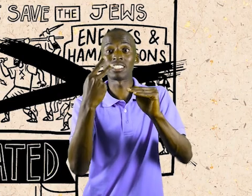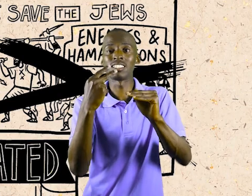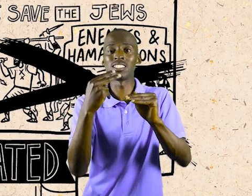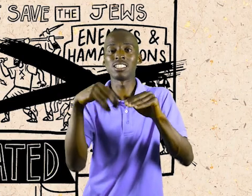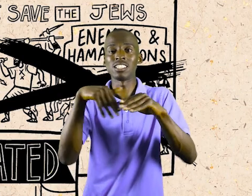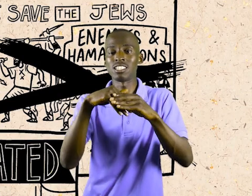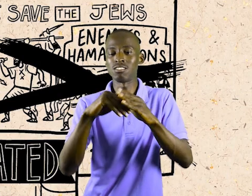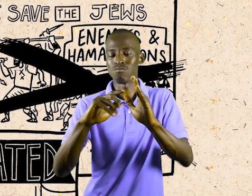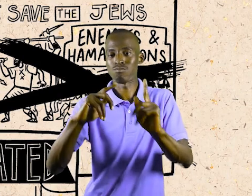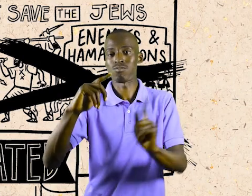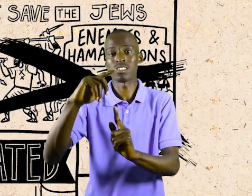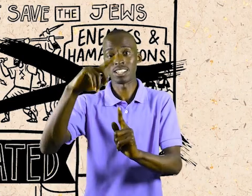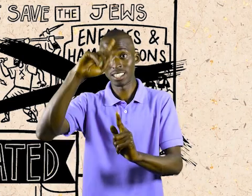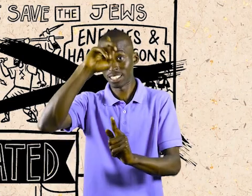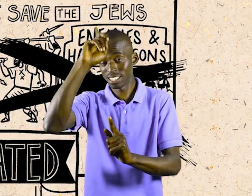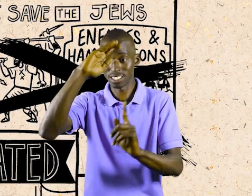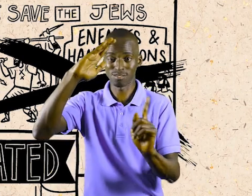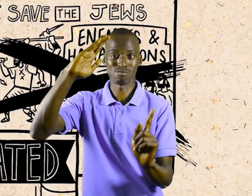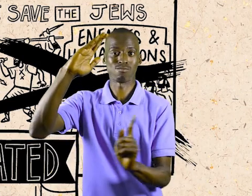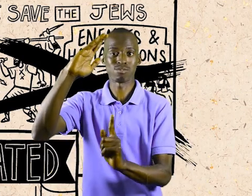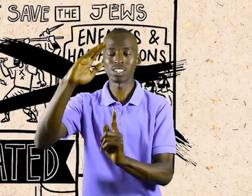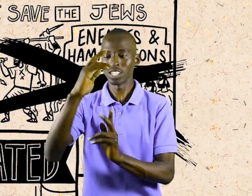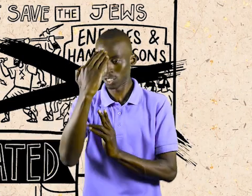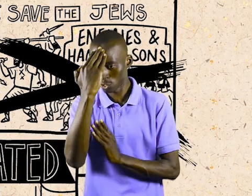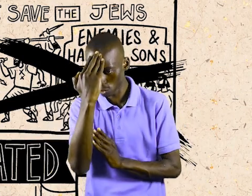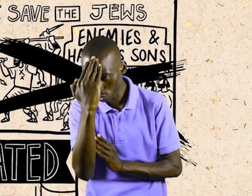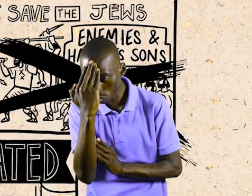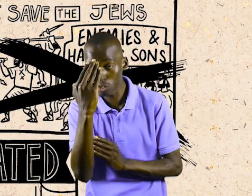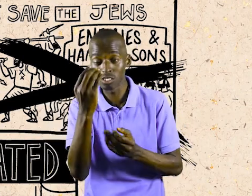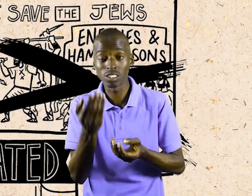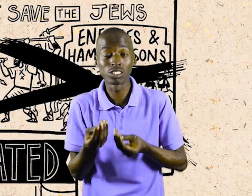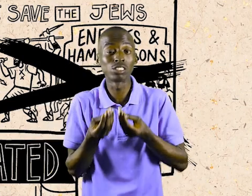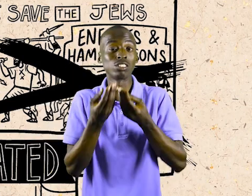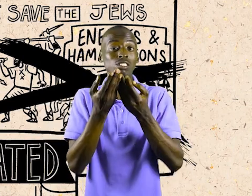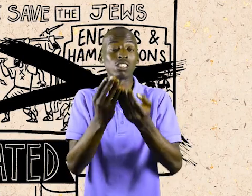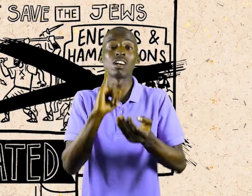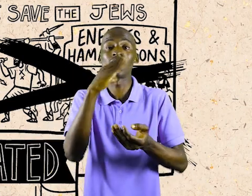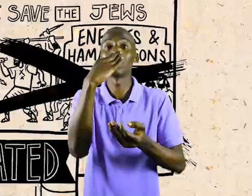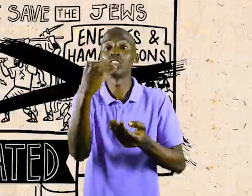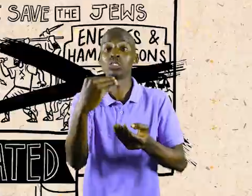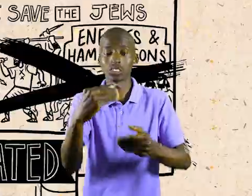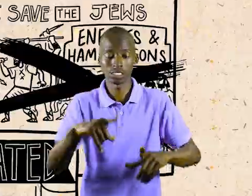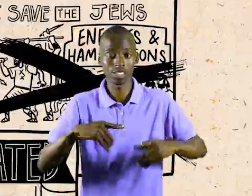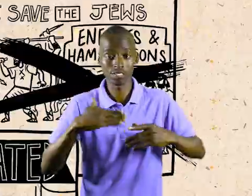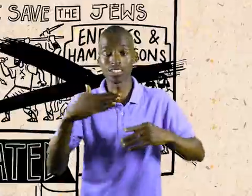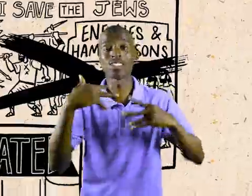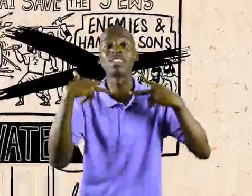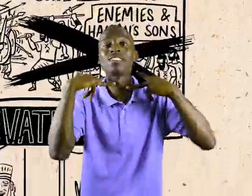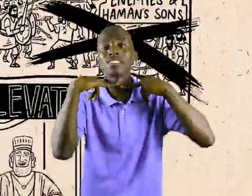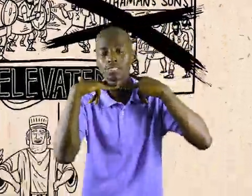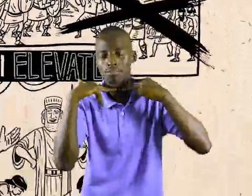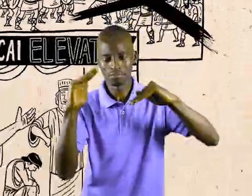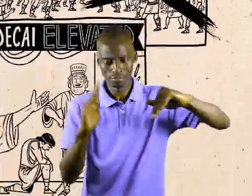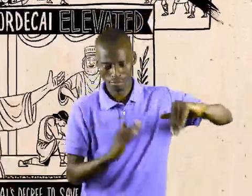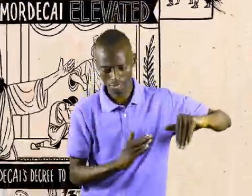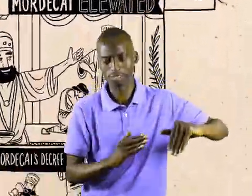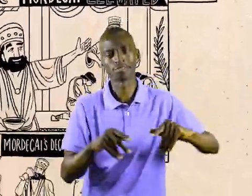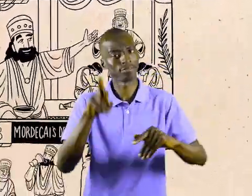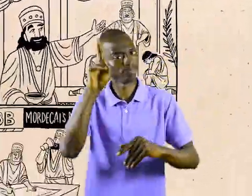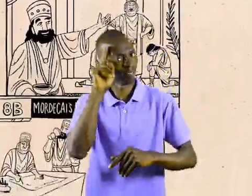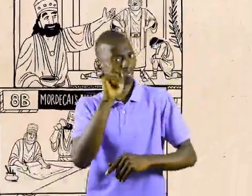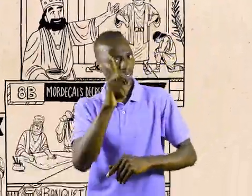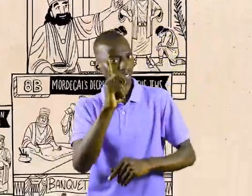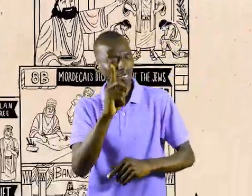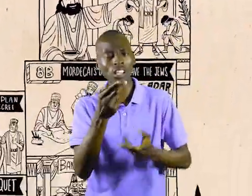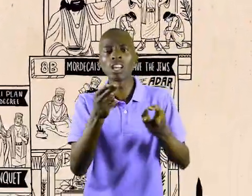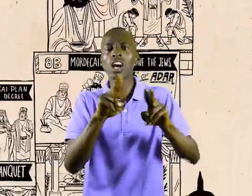the kingdom, and we are told now of his royal greatness and splendor as the Jews thrive in exile. Now, step back. Notice